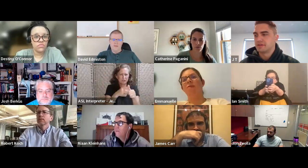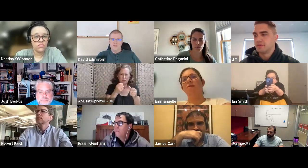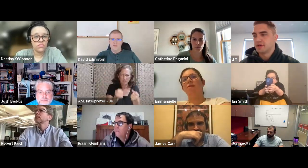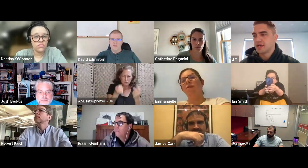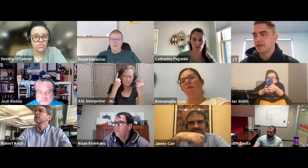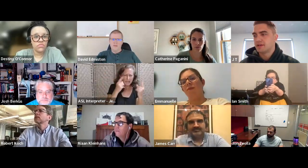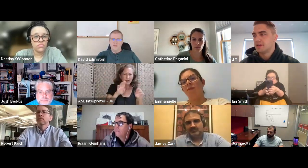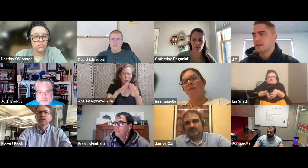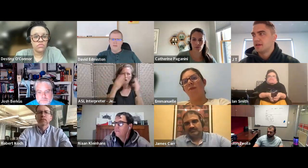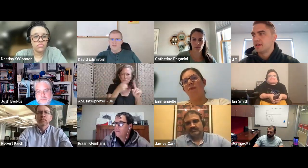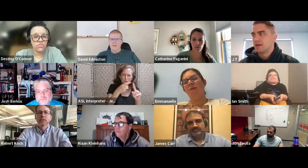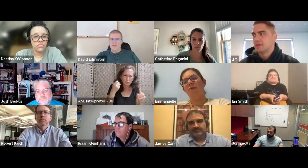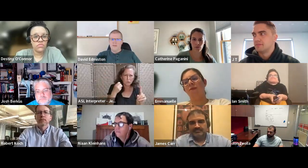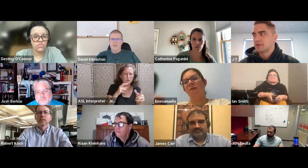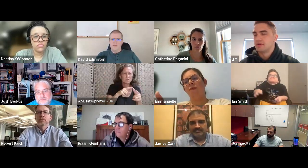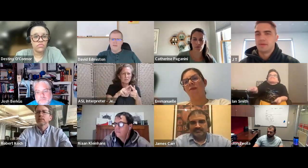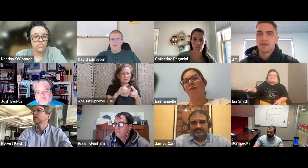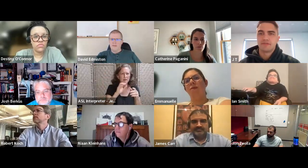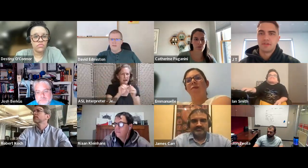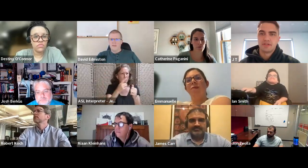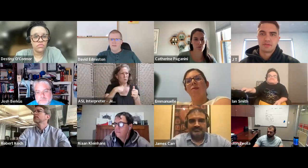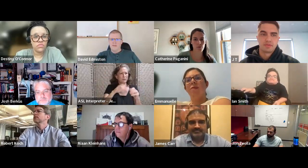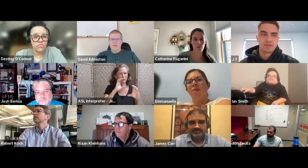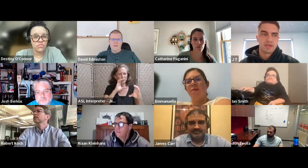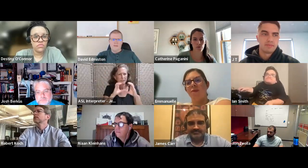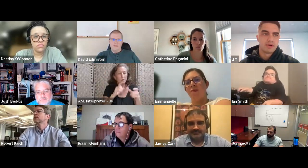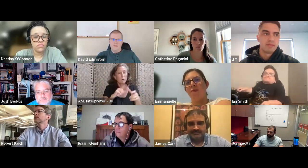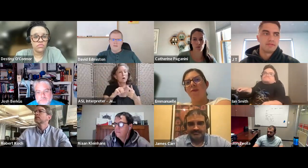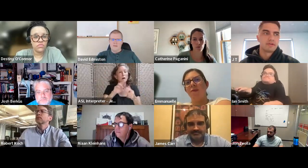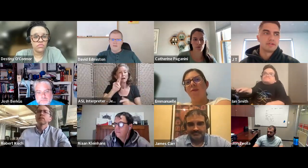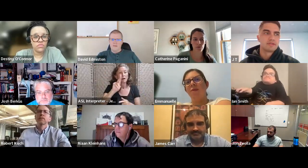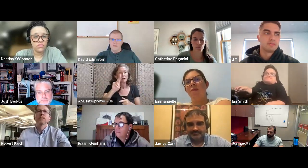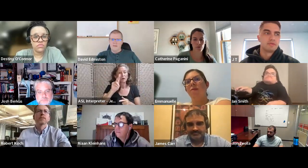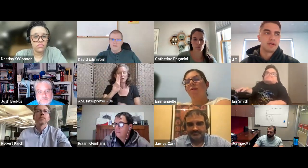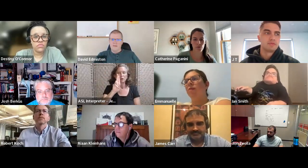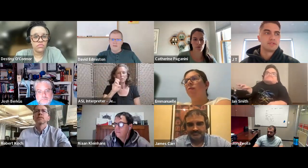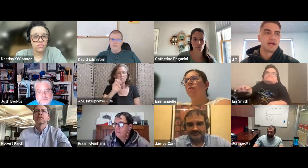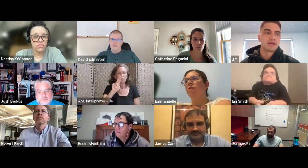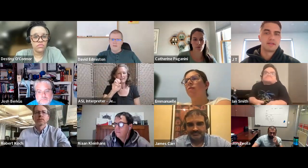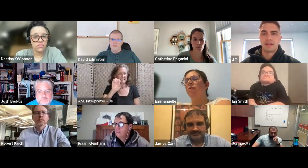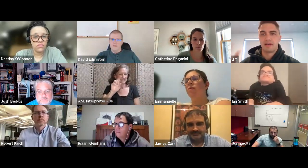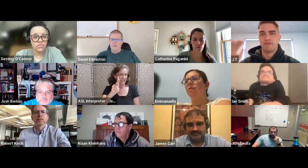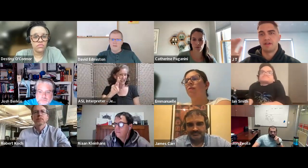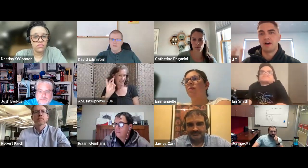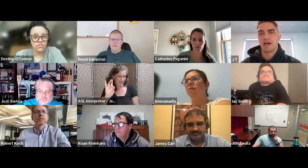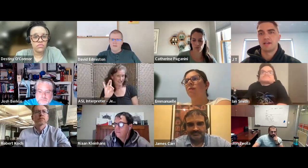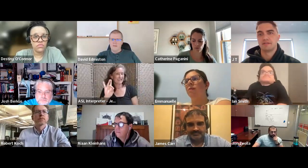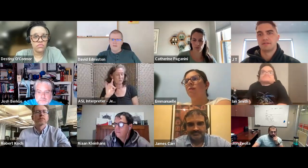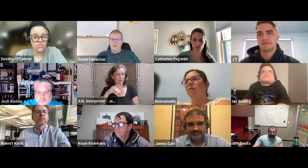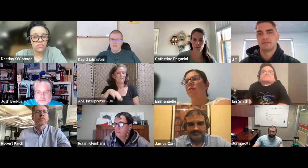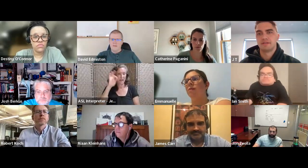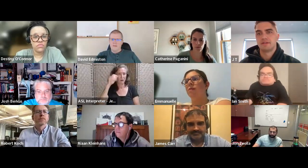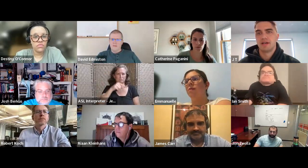we could communicate it. Kubernetes, for instance, which was our primary focus, we found was like a very